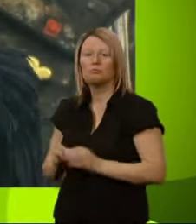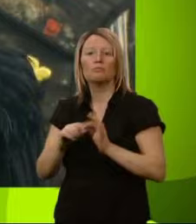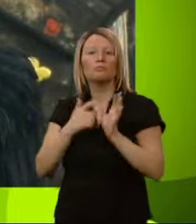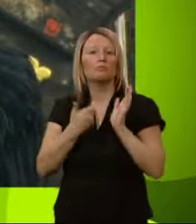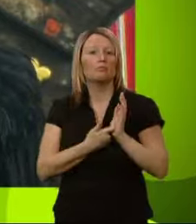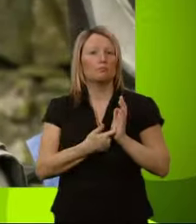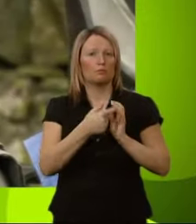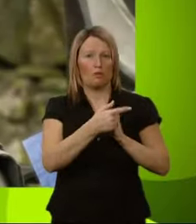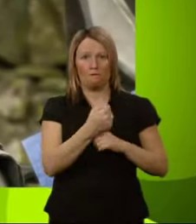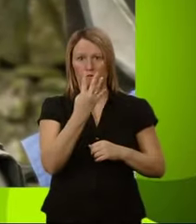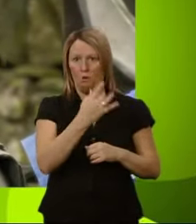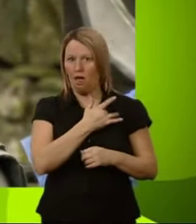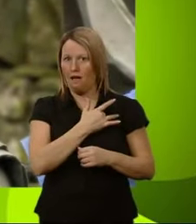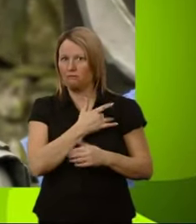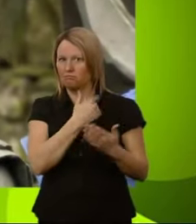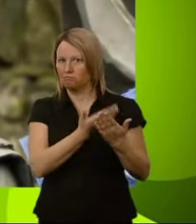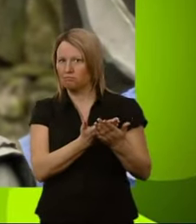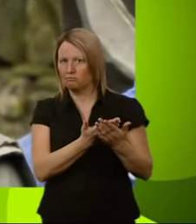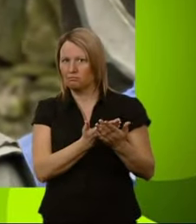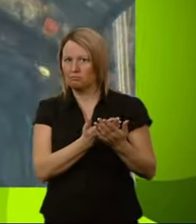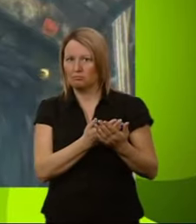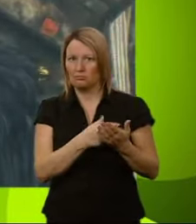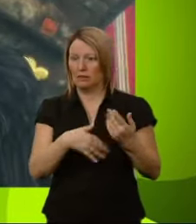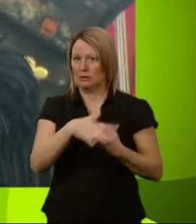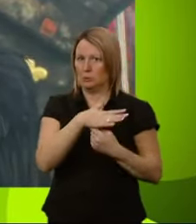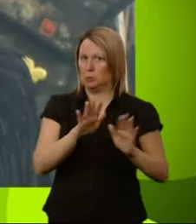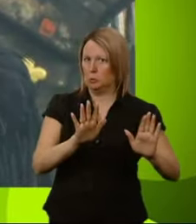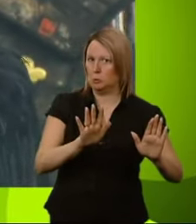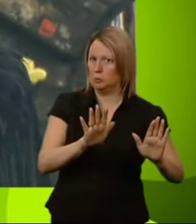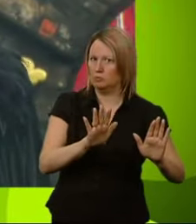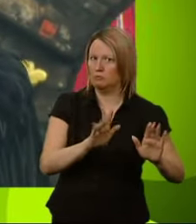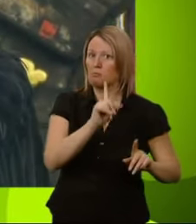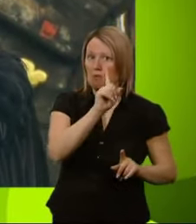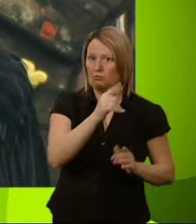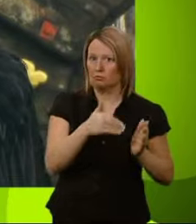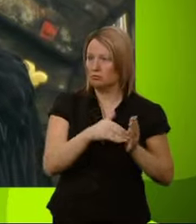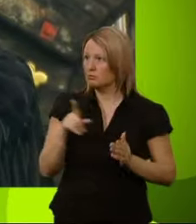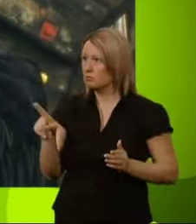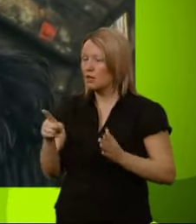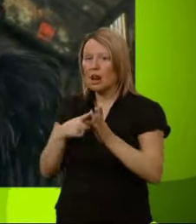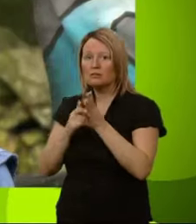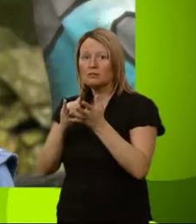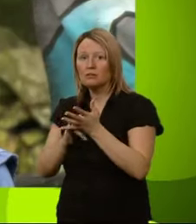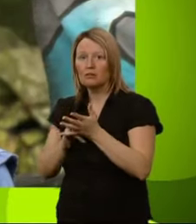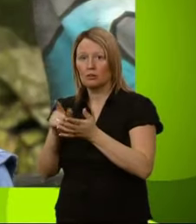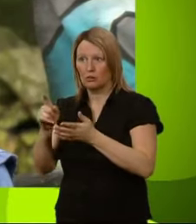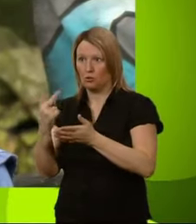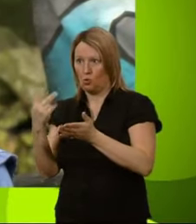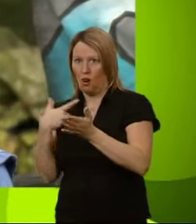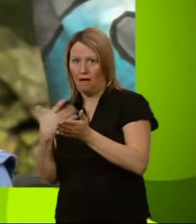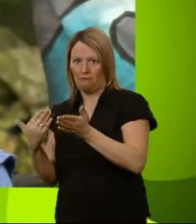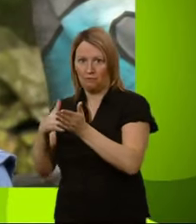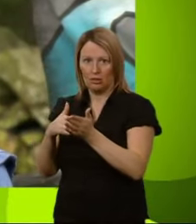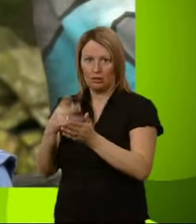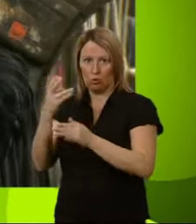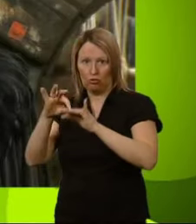Bertar, you have only 4 lives left, an unenviable position. But alas, Javmi, with just 2